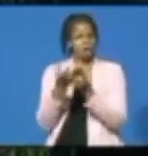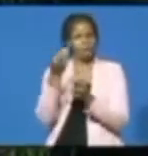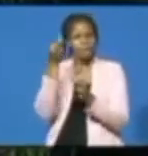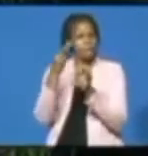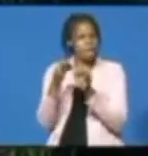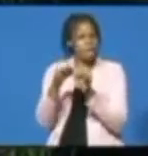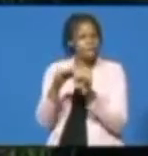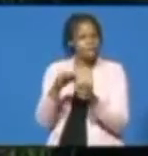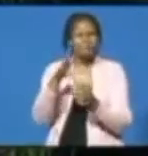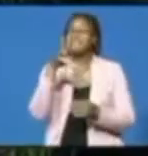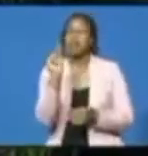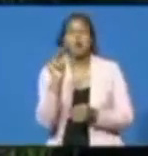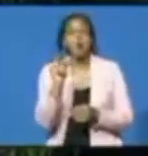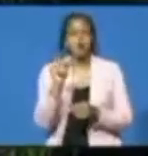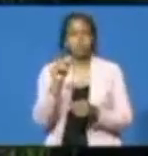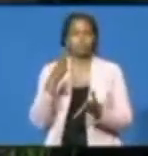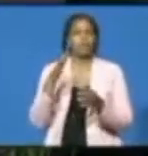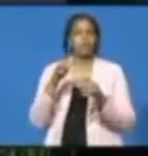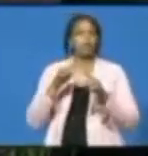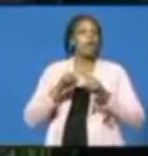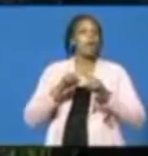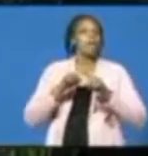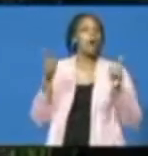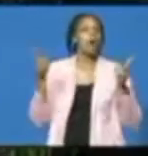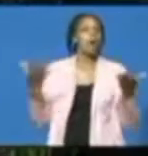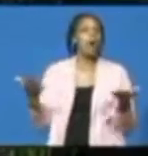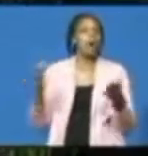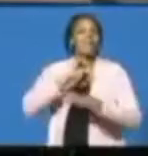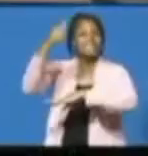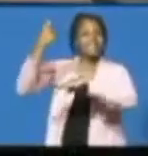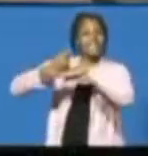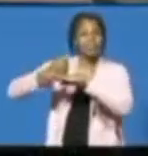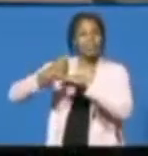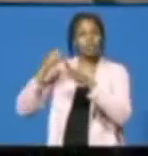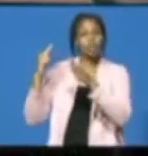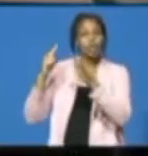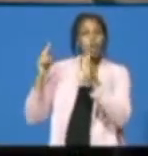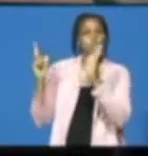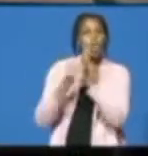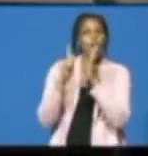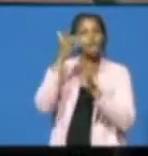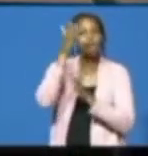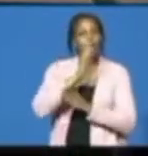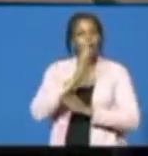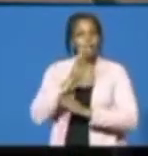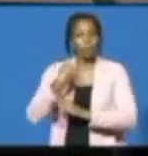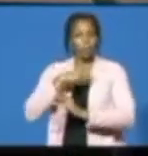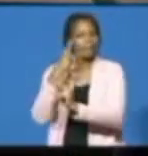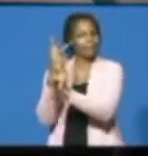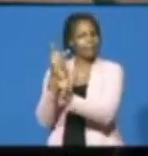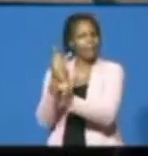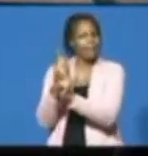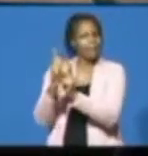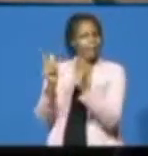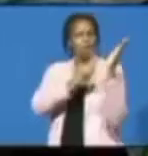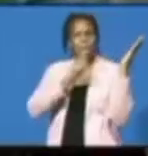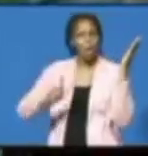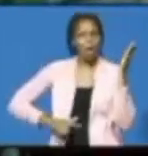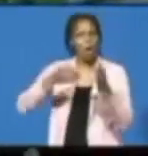the contrary, we establish the law of God. We preserve the law of God.